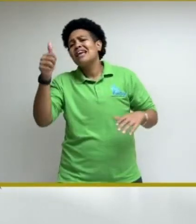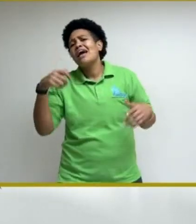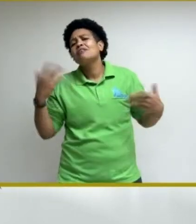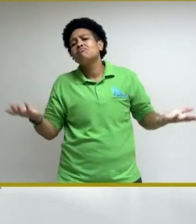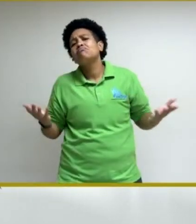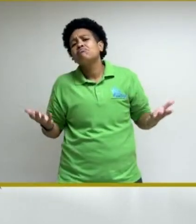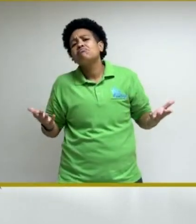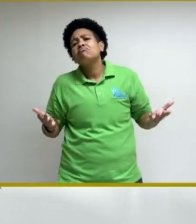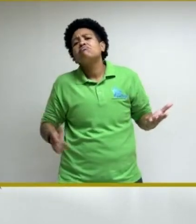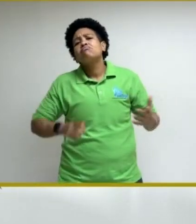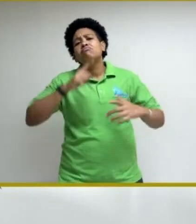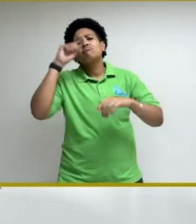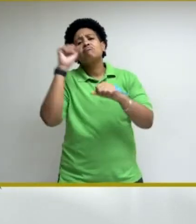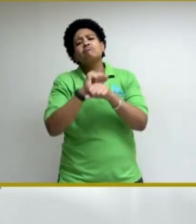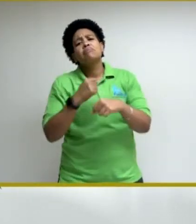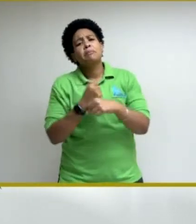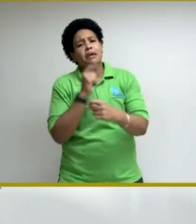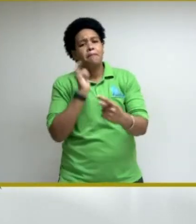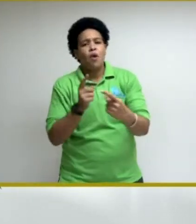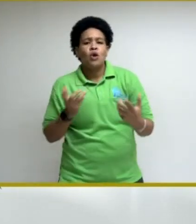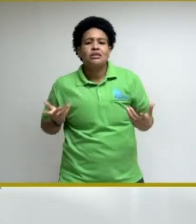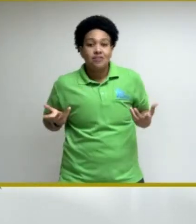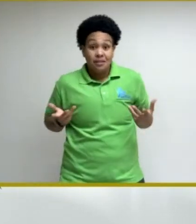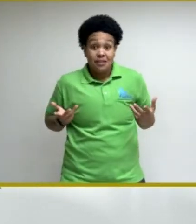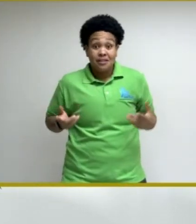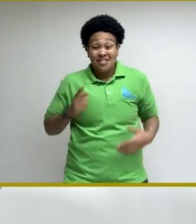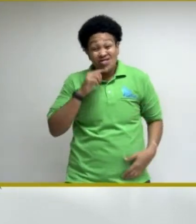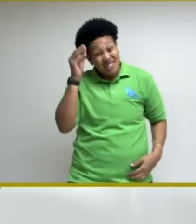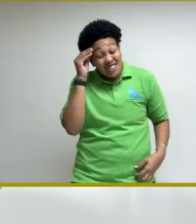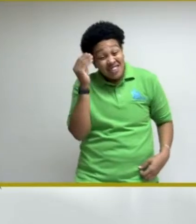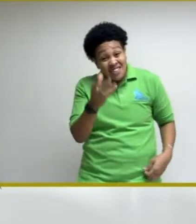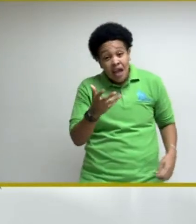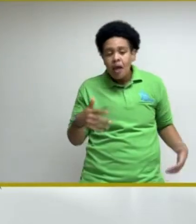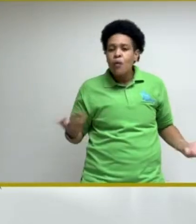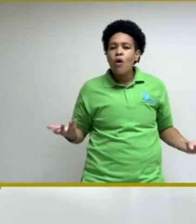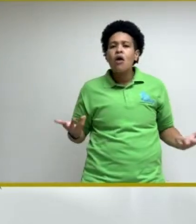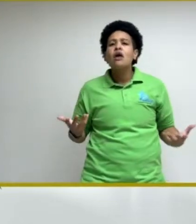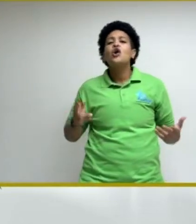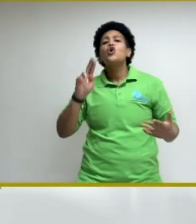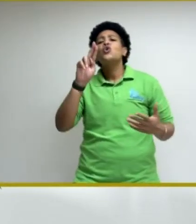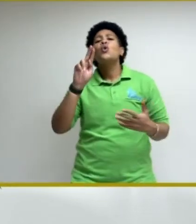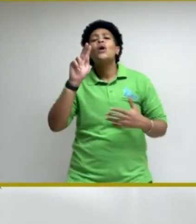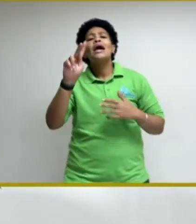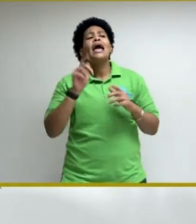does make a point. It does say that